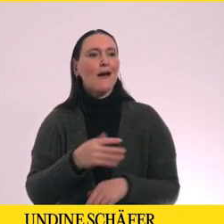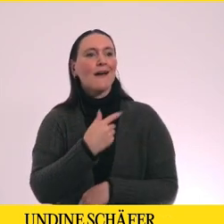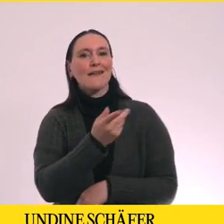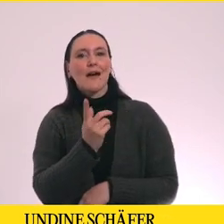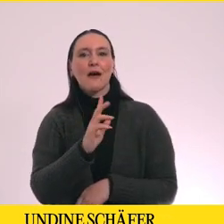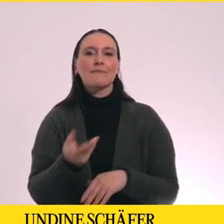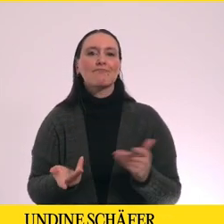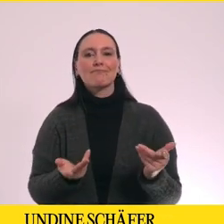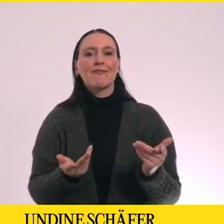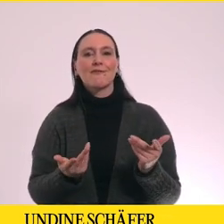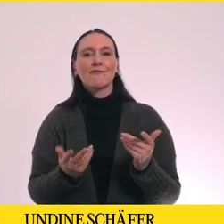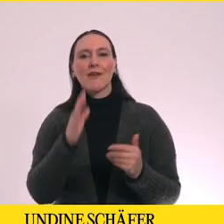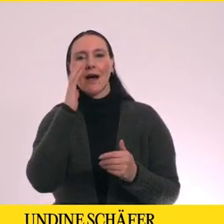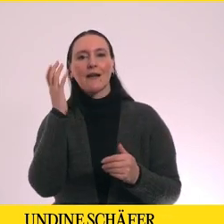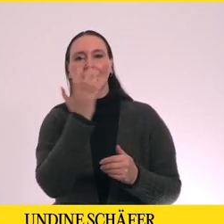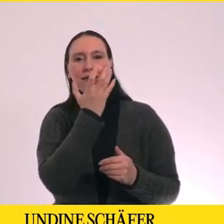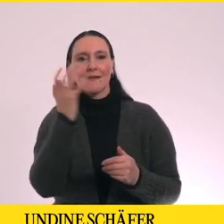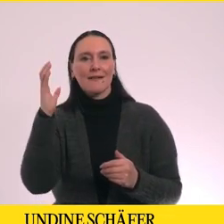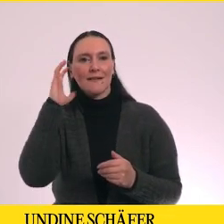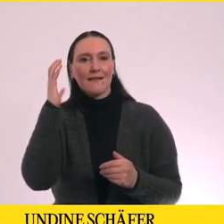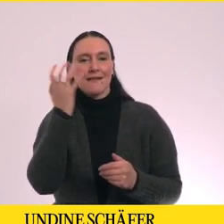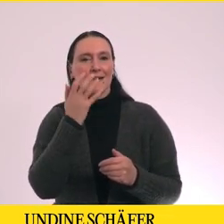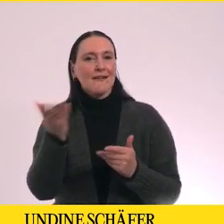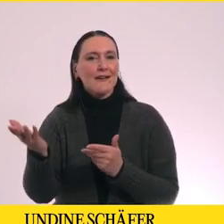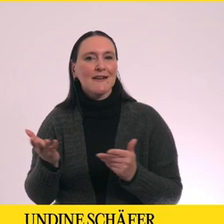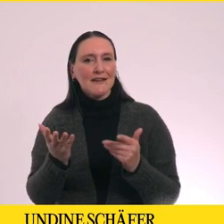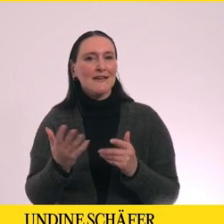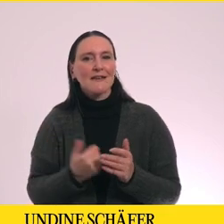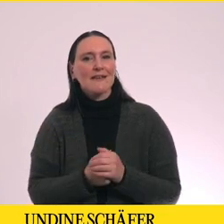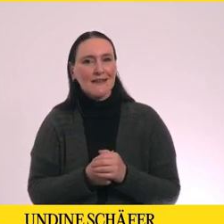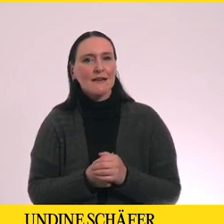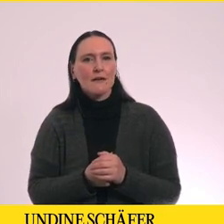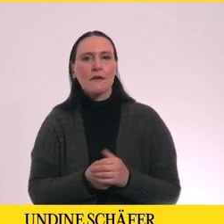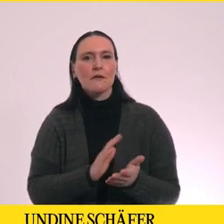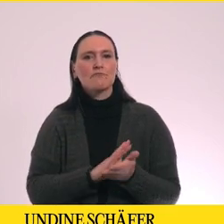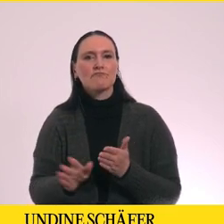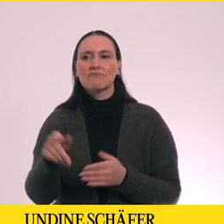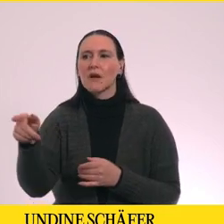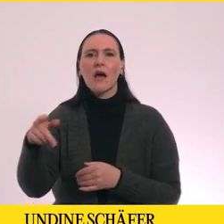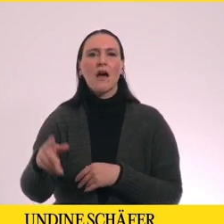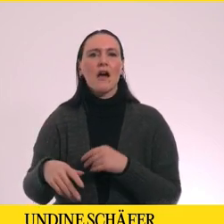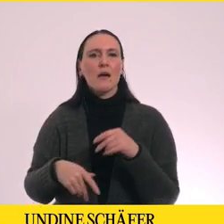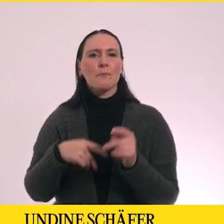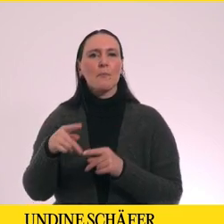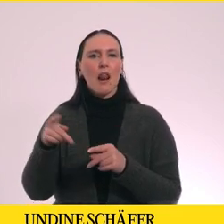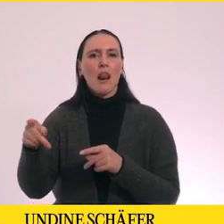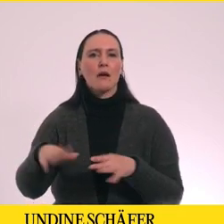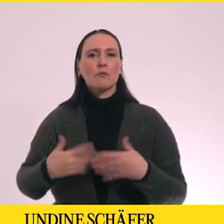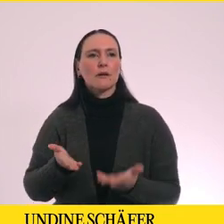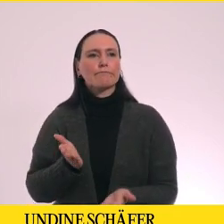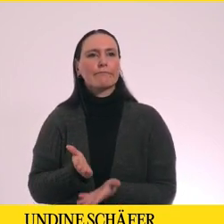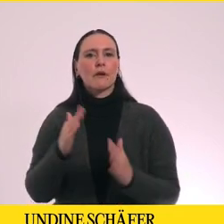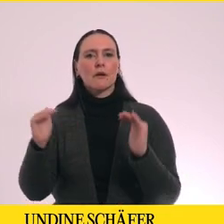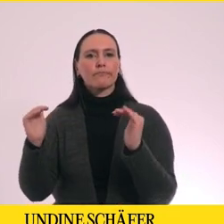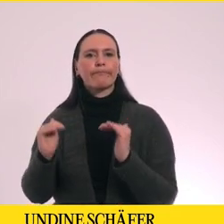how people are addressed as bodies and not recognized as people with bodily needs